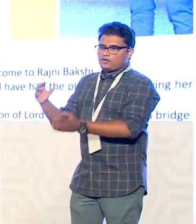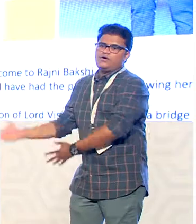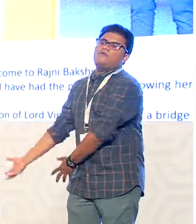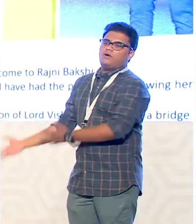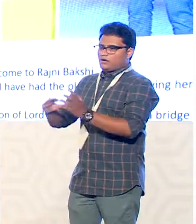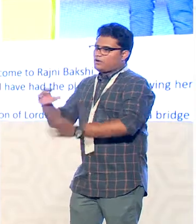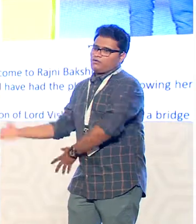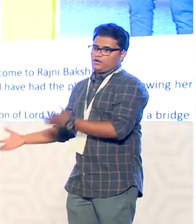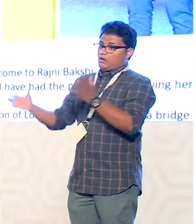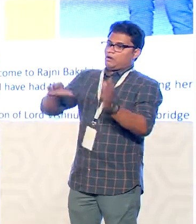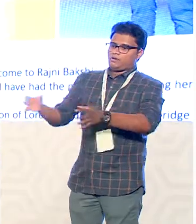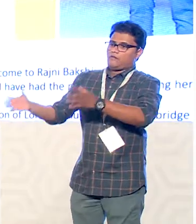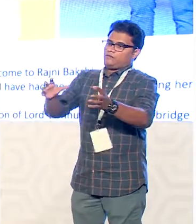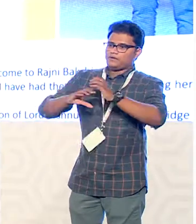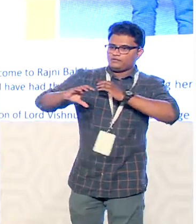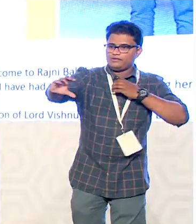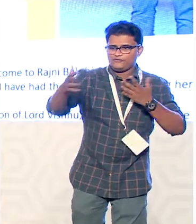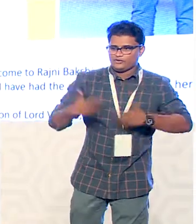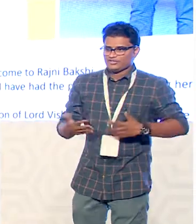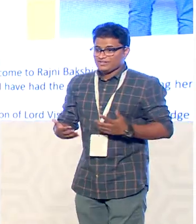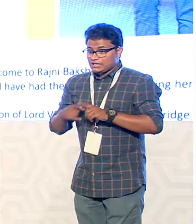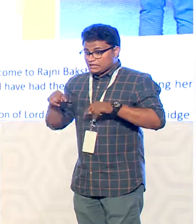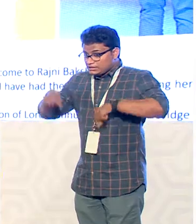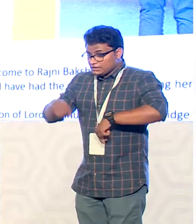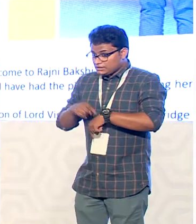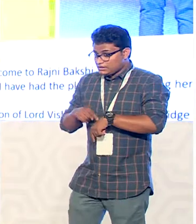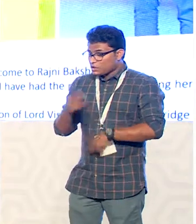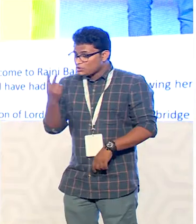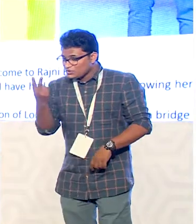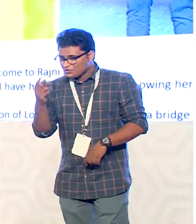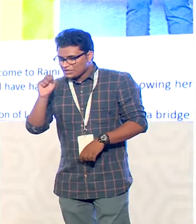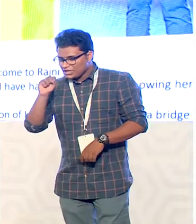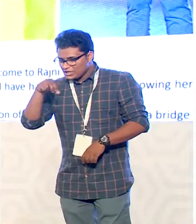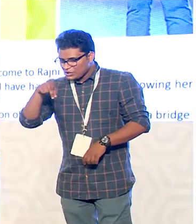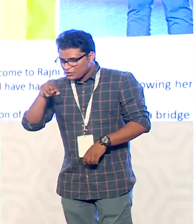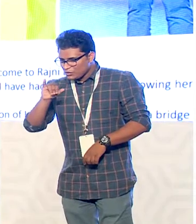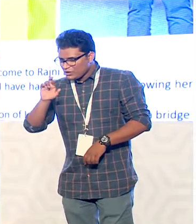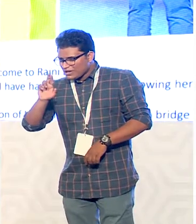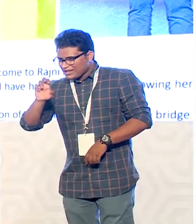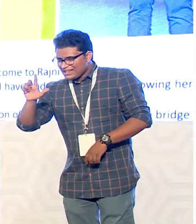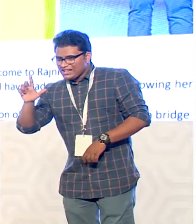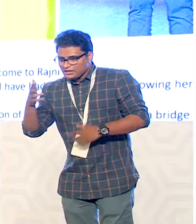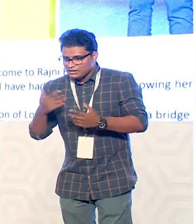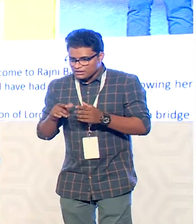so the bridge is being built. And at this moment, two squirrels come to